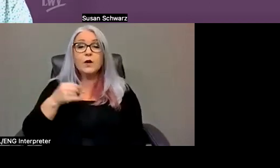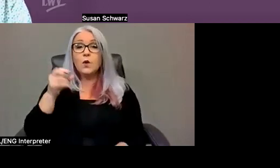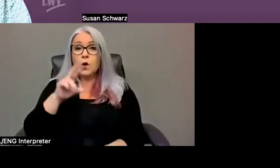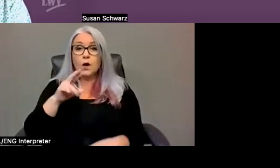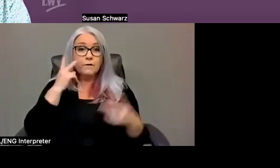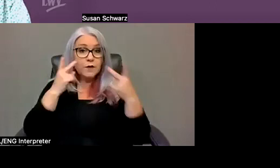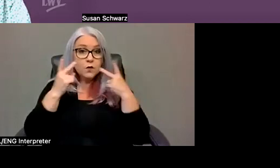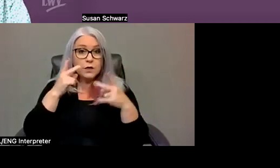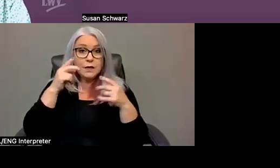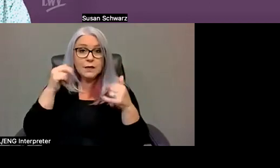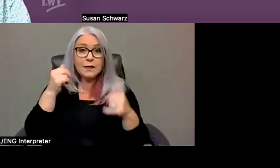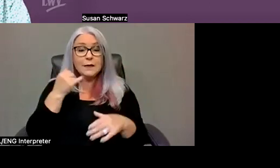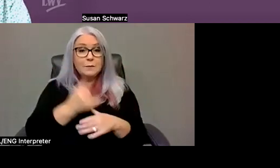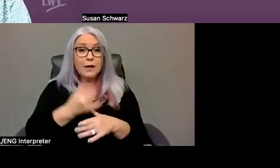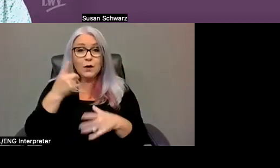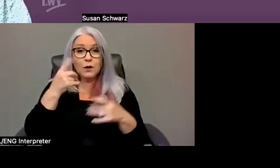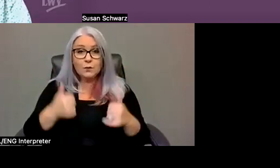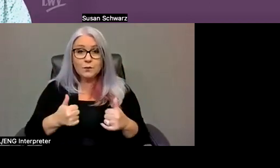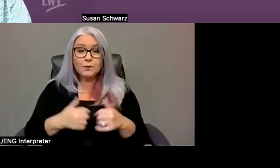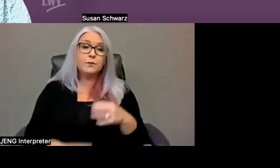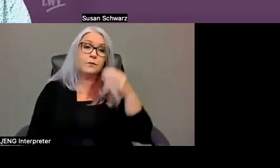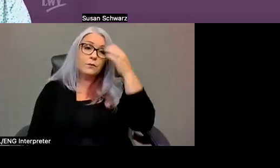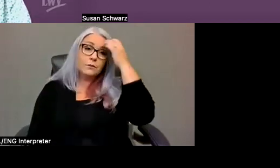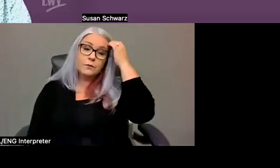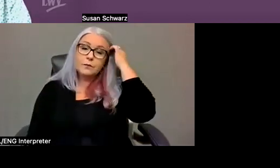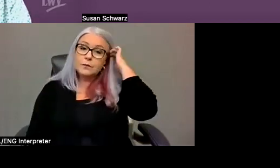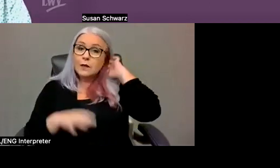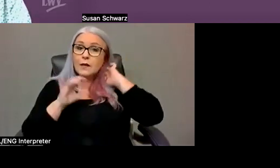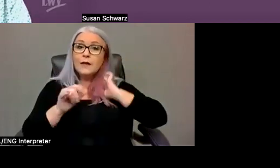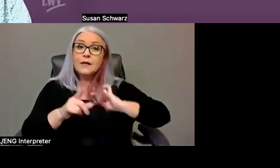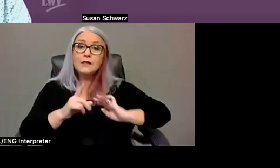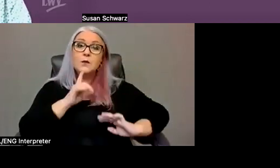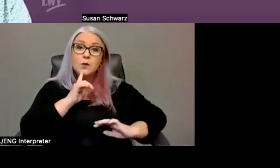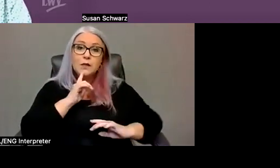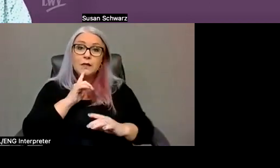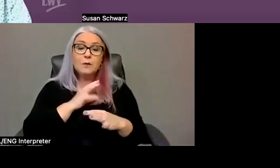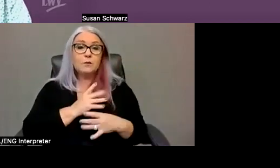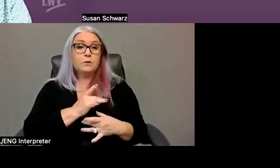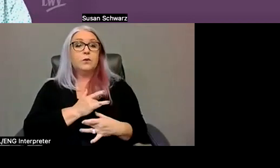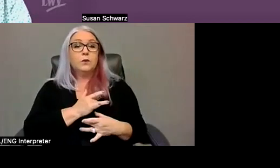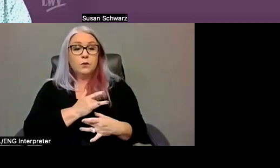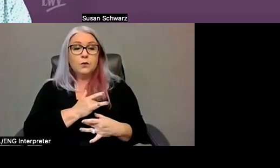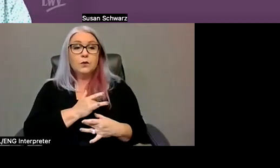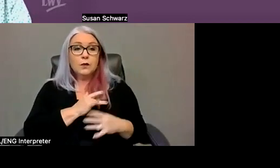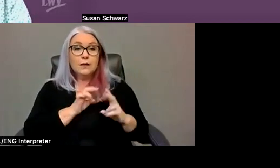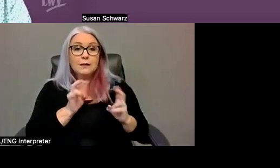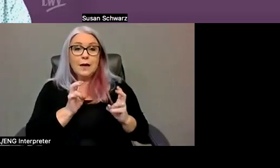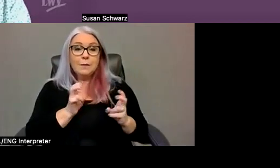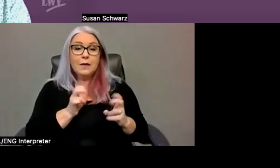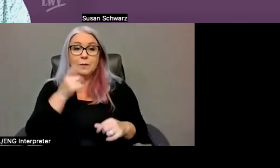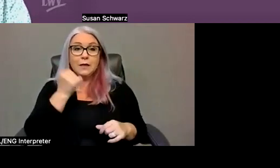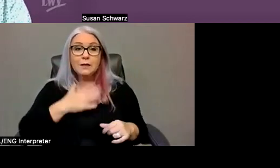impaired? Well, that's a topic close to home for me, because my uncle was